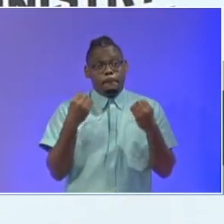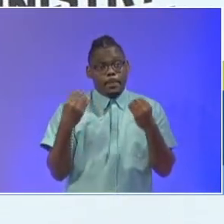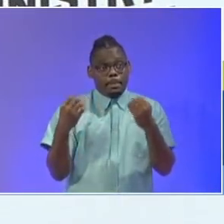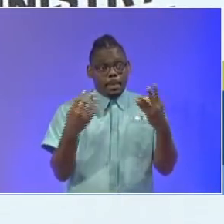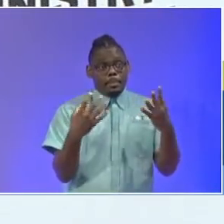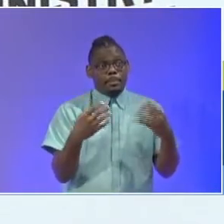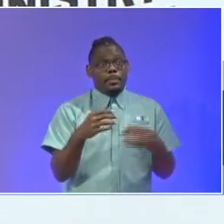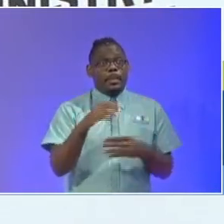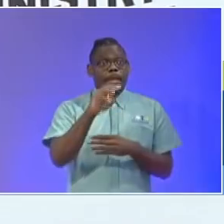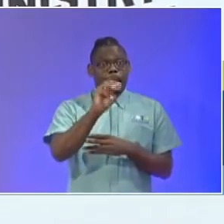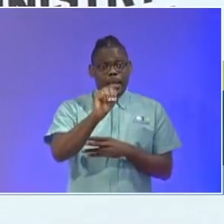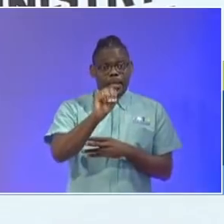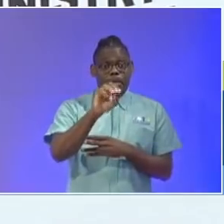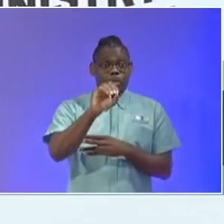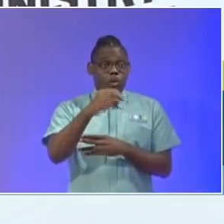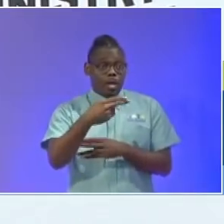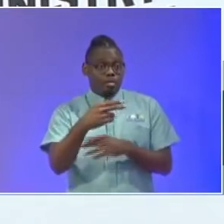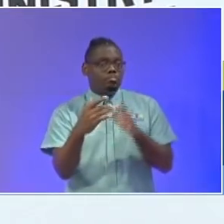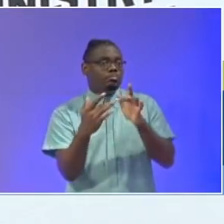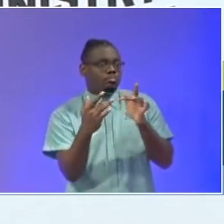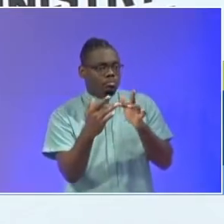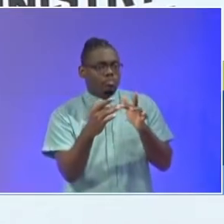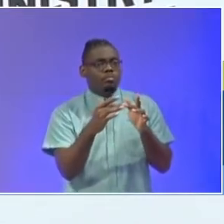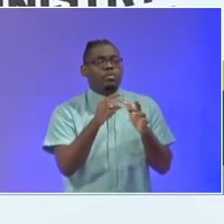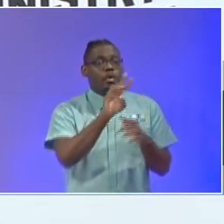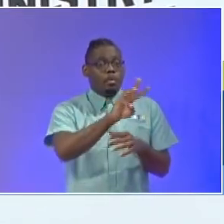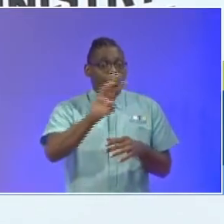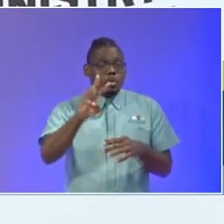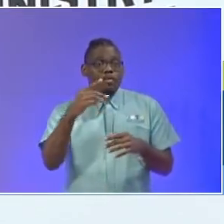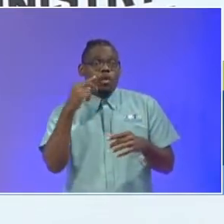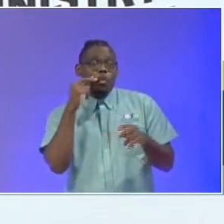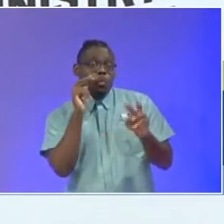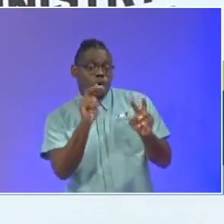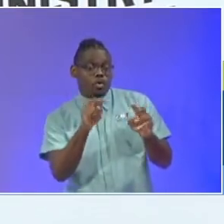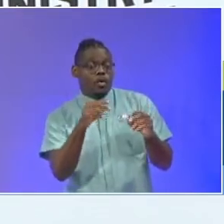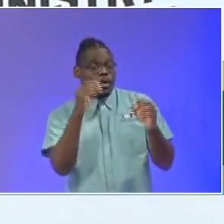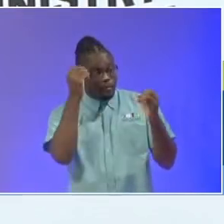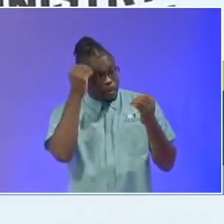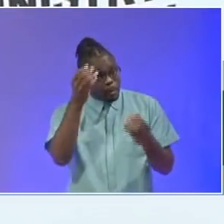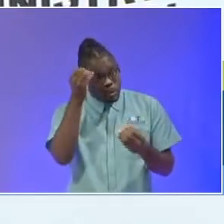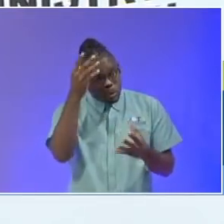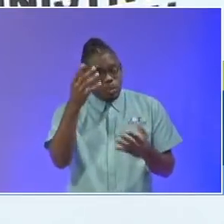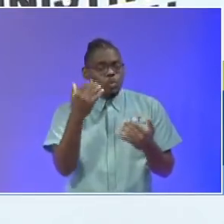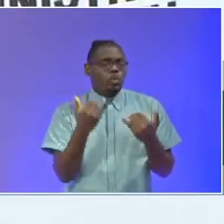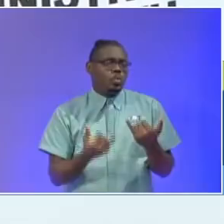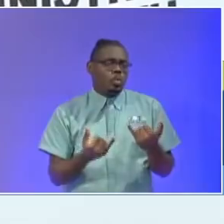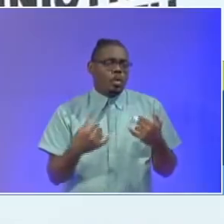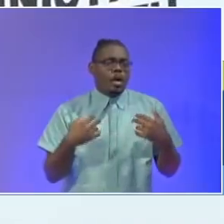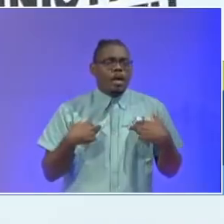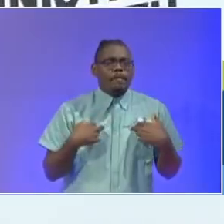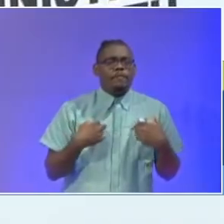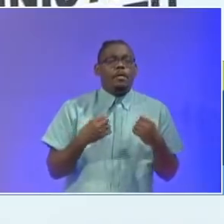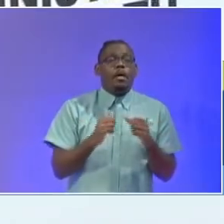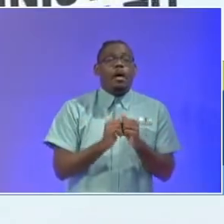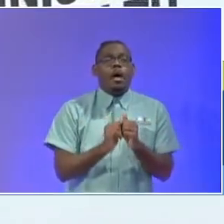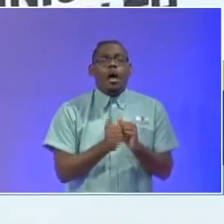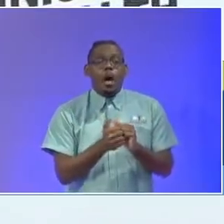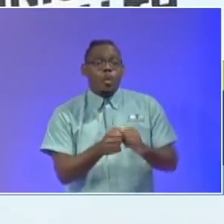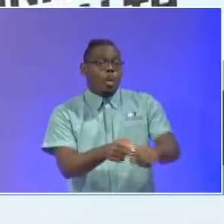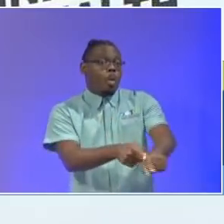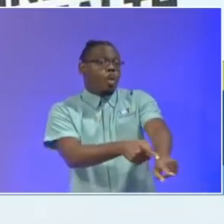It gives a lot of details on the different scenarios on how long persons need to quarantine